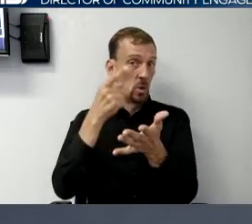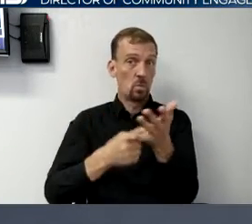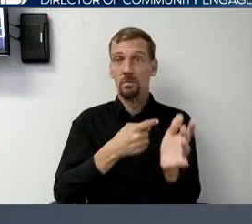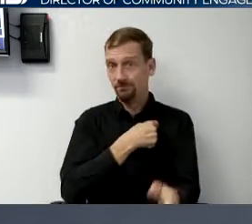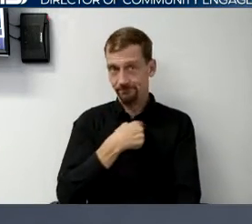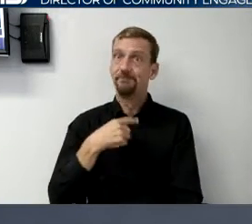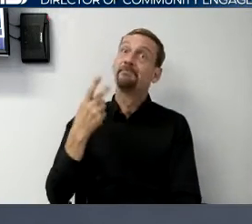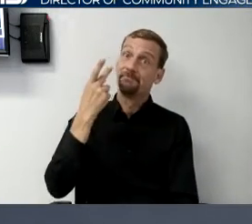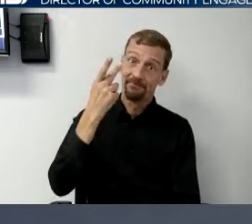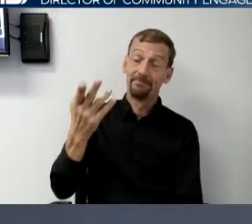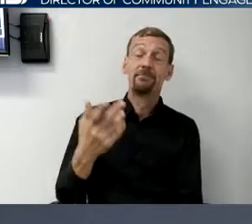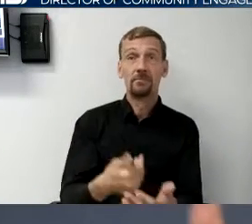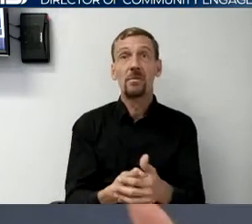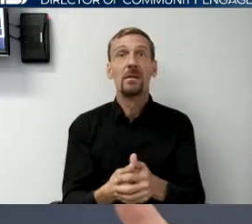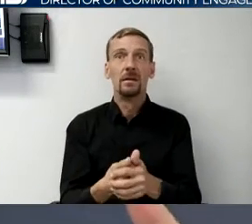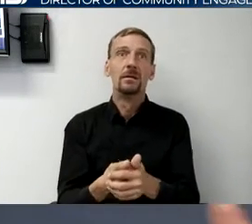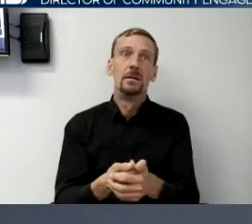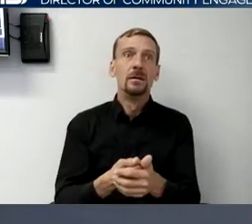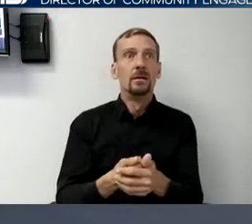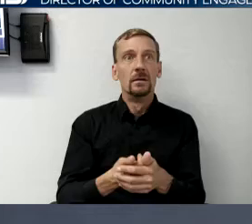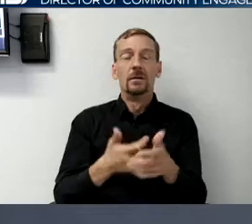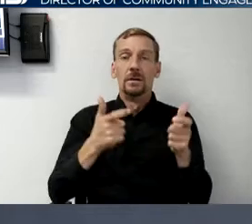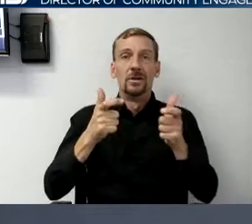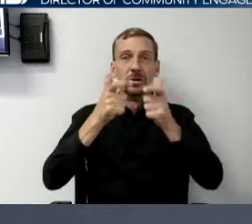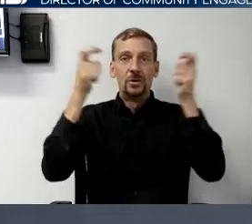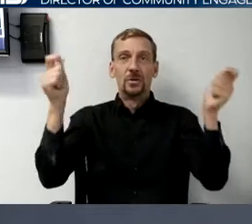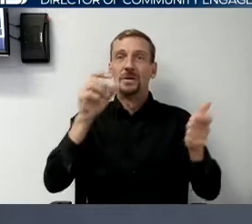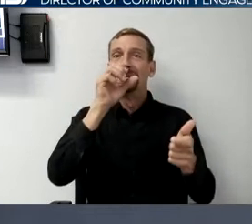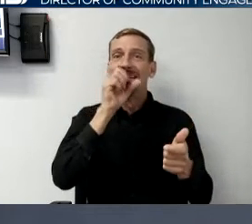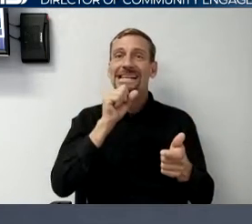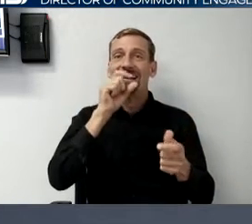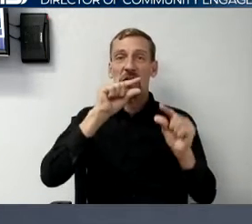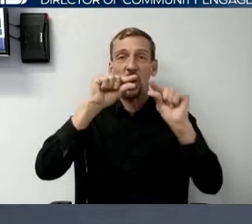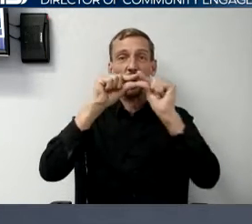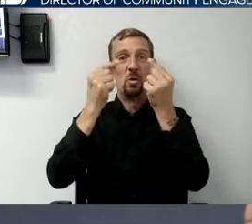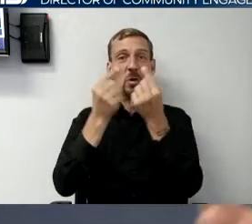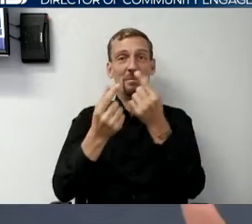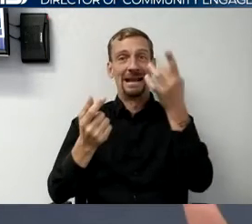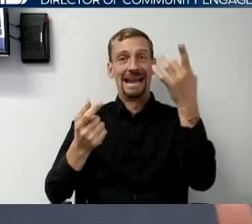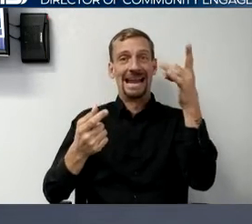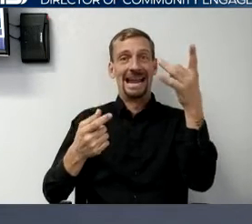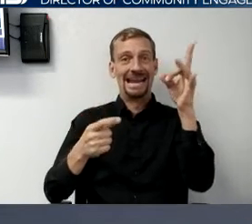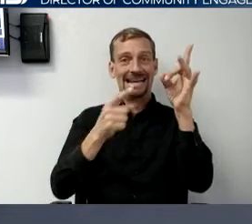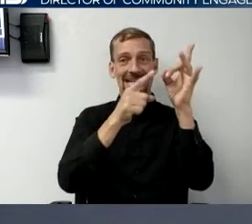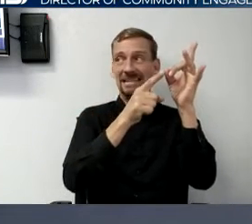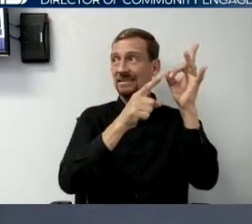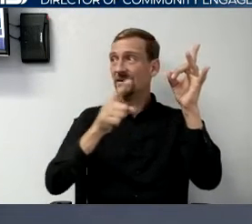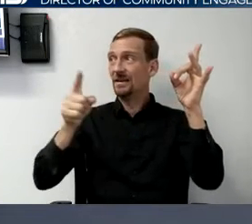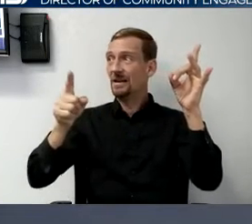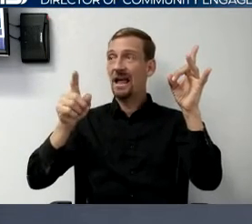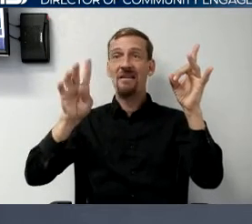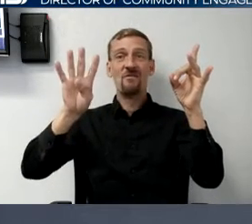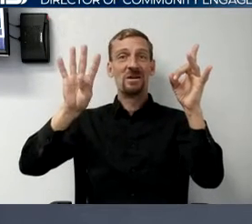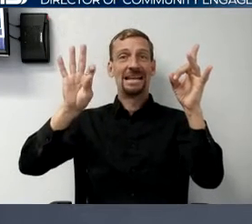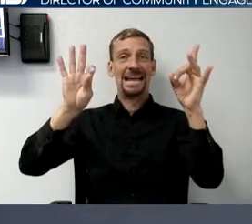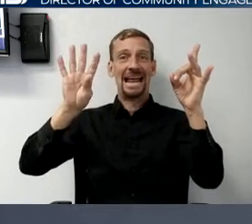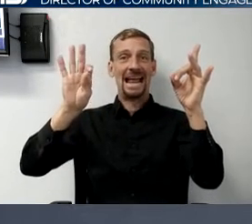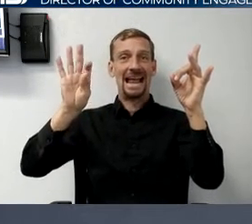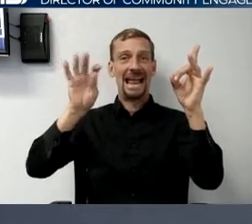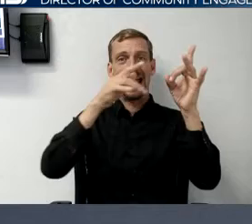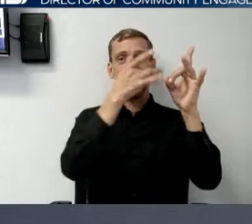seeing. That's a pretty big age category. I gave the 18 to,